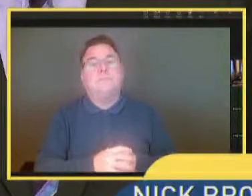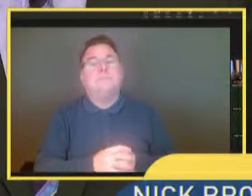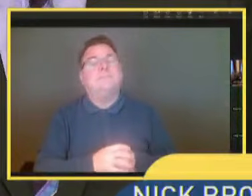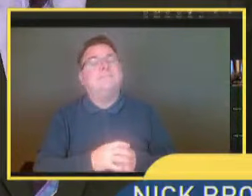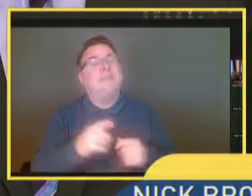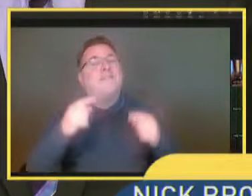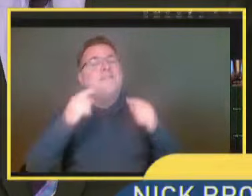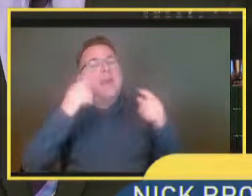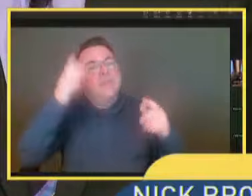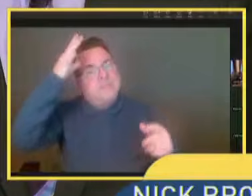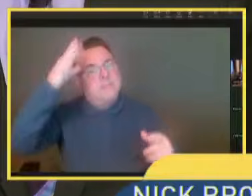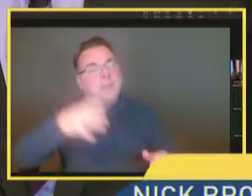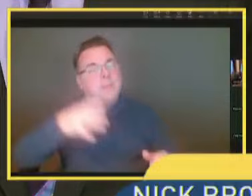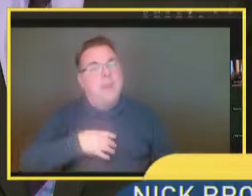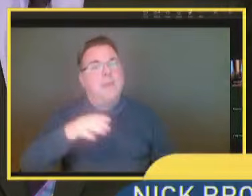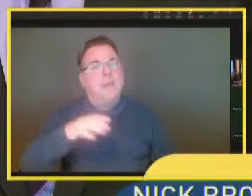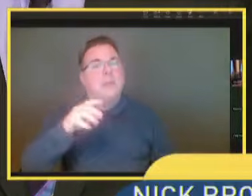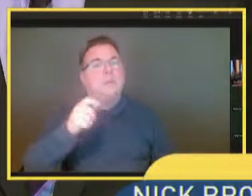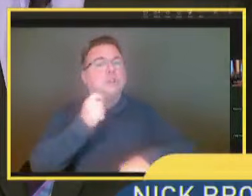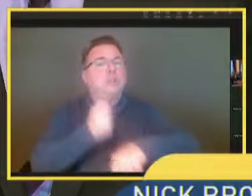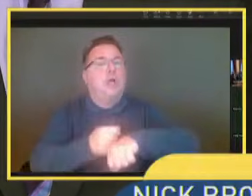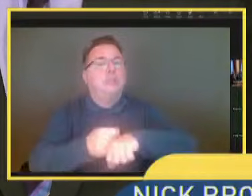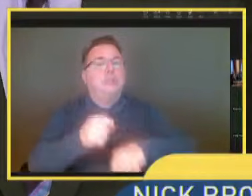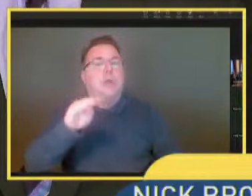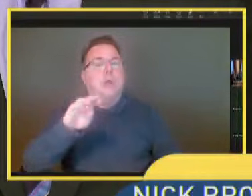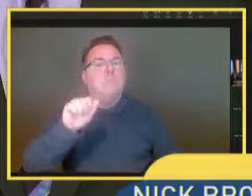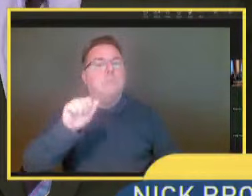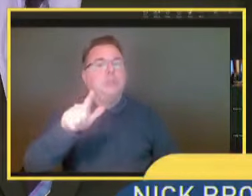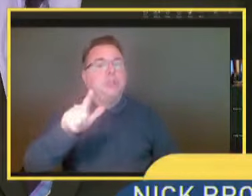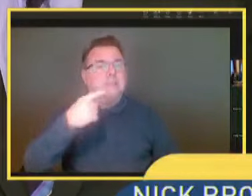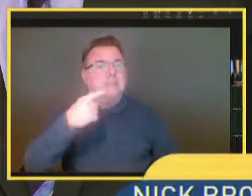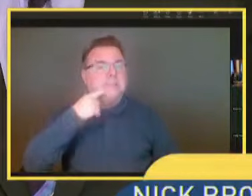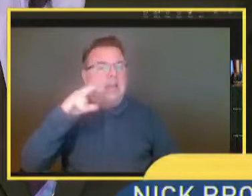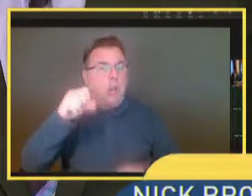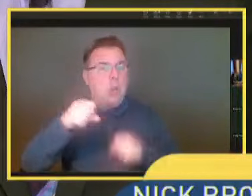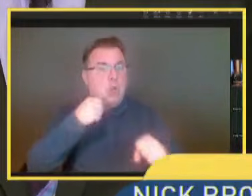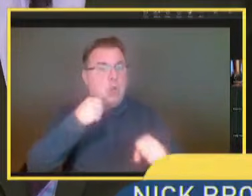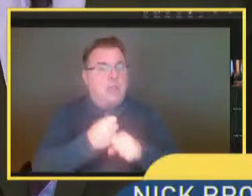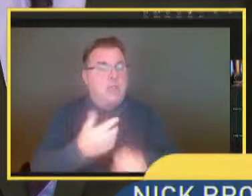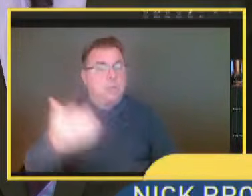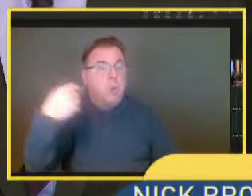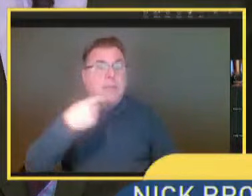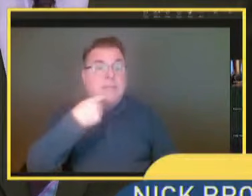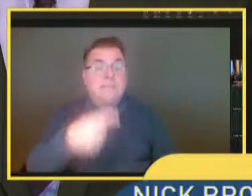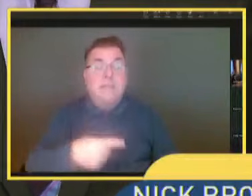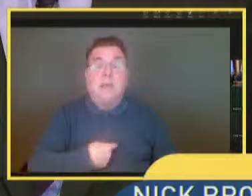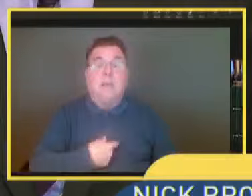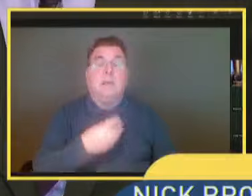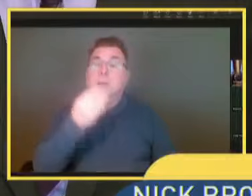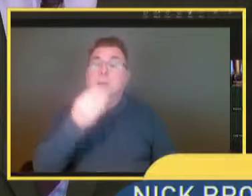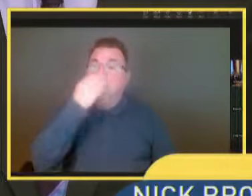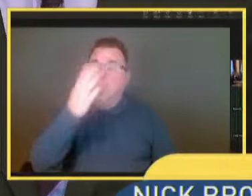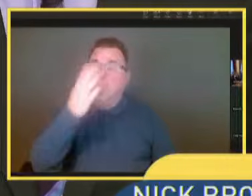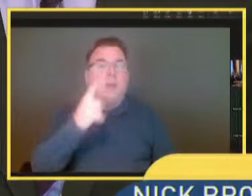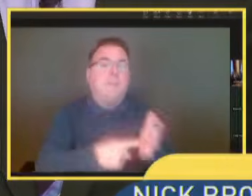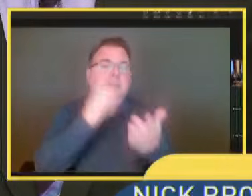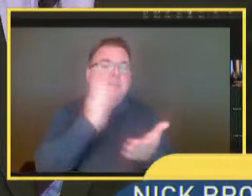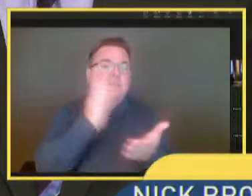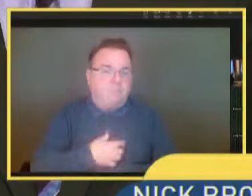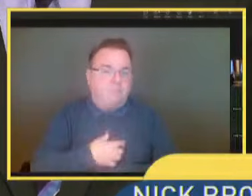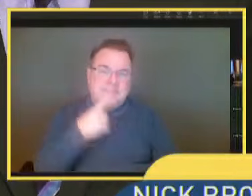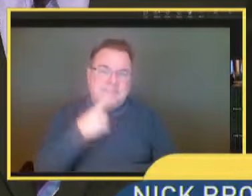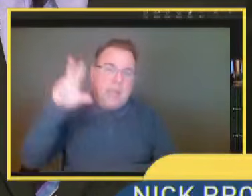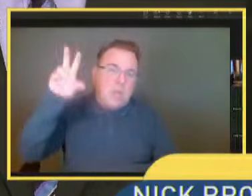more than 30 years ago when he said, "We must dissent from the indifference. We must dissent from the